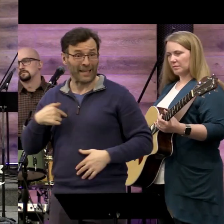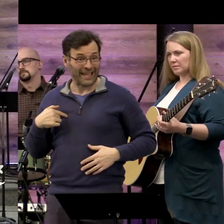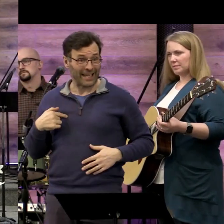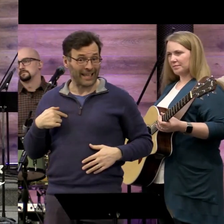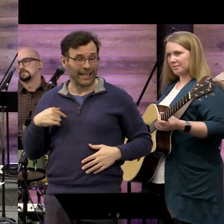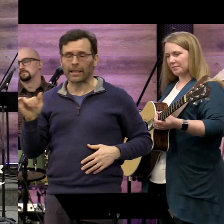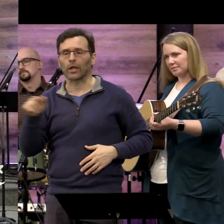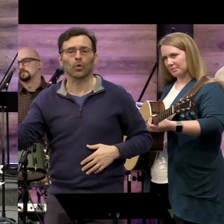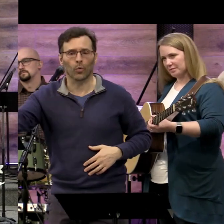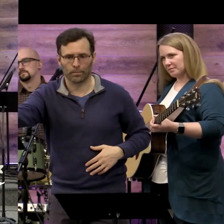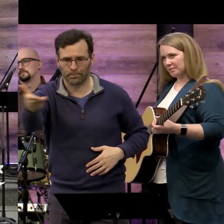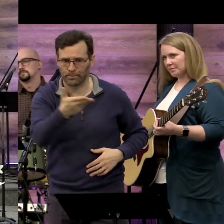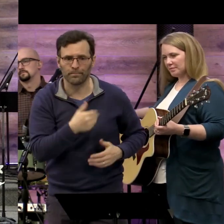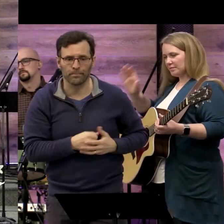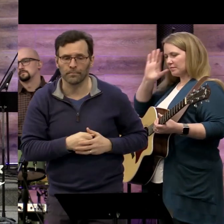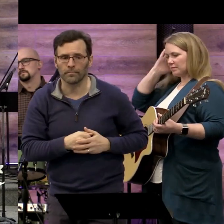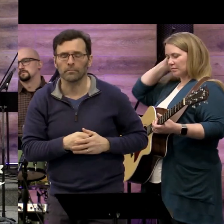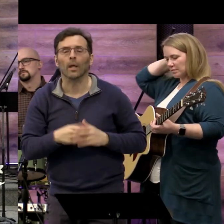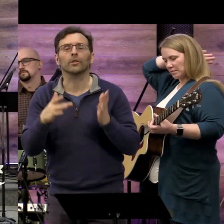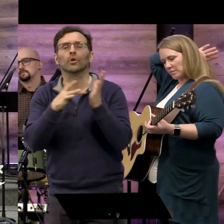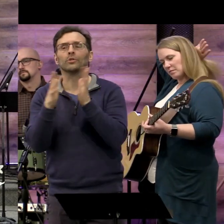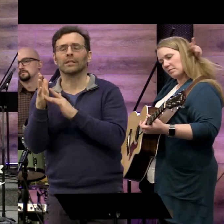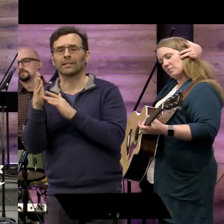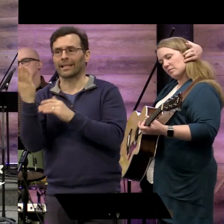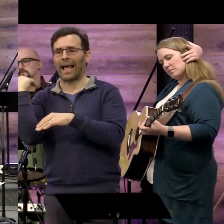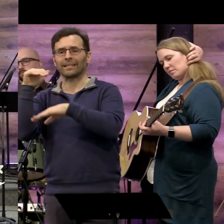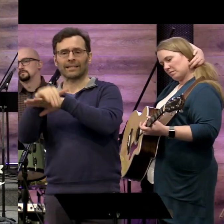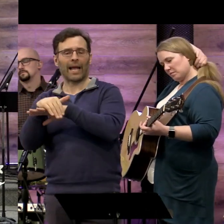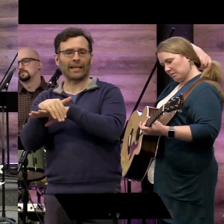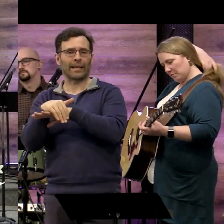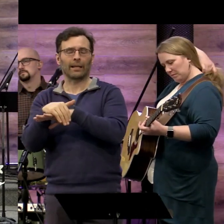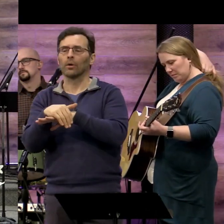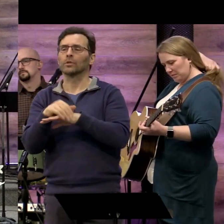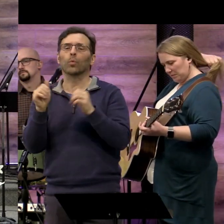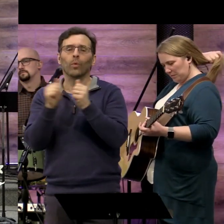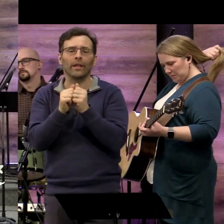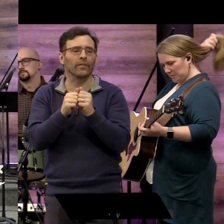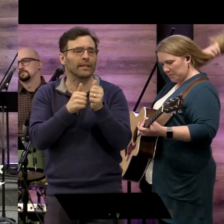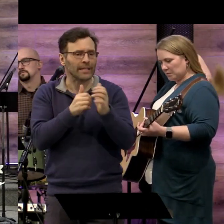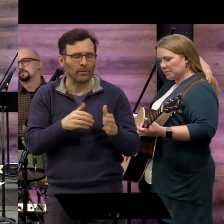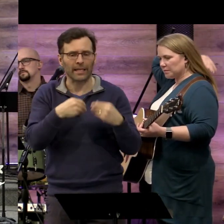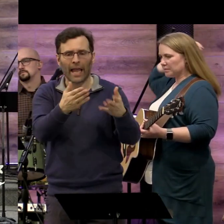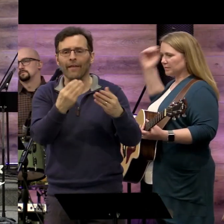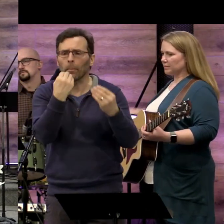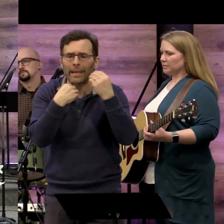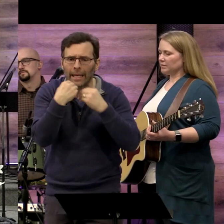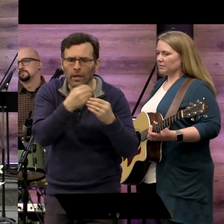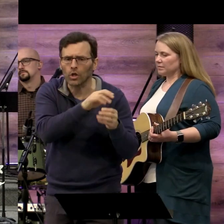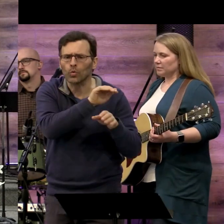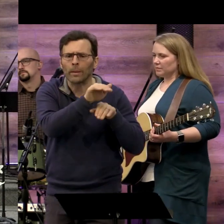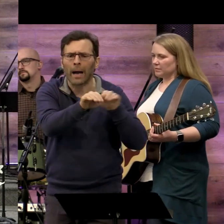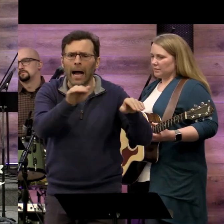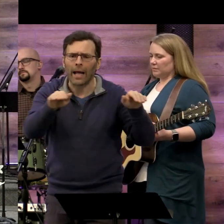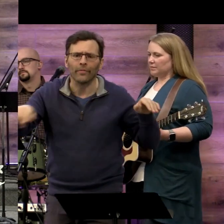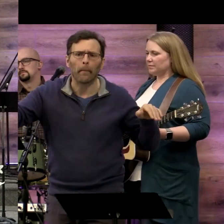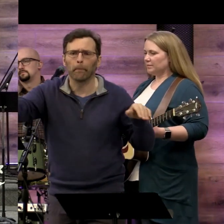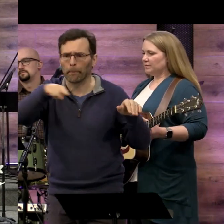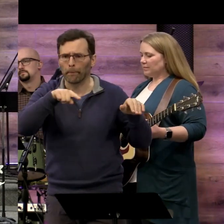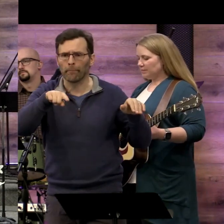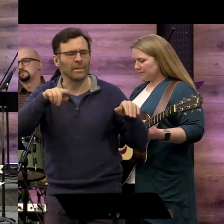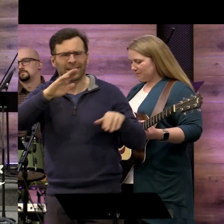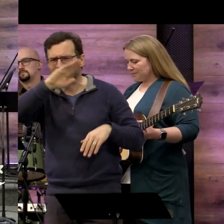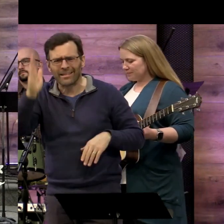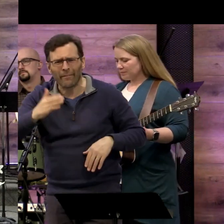and like you. So Jesus, the last night that He was with His disciples, He gave them this meal to remind them to